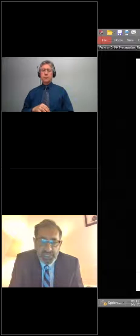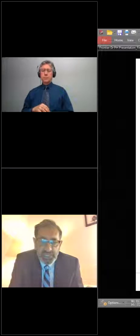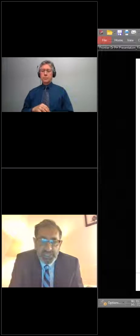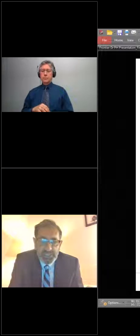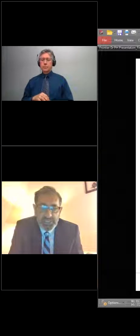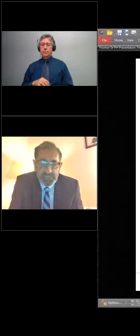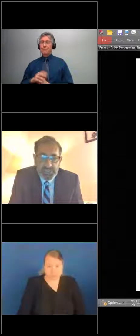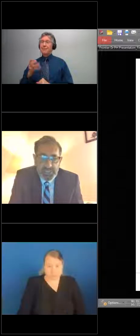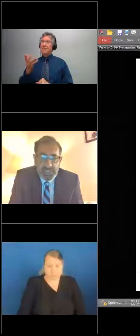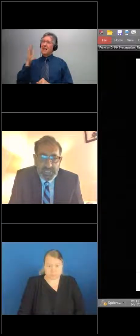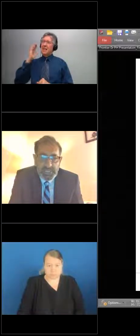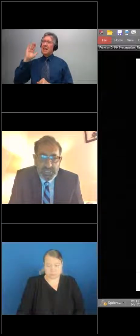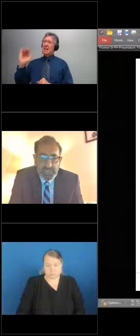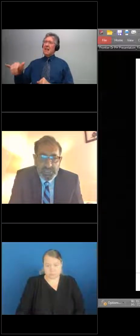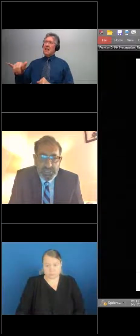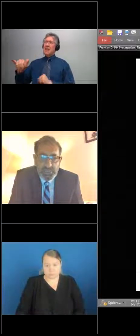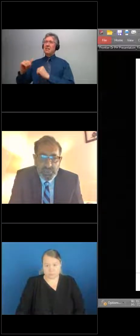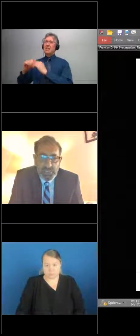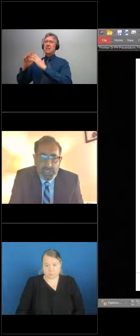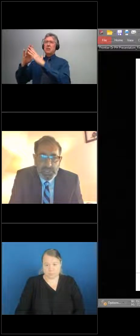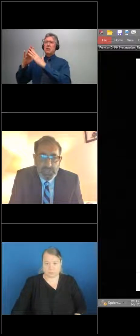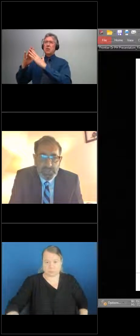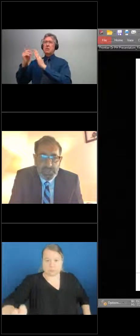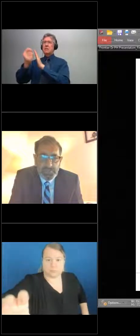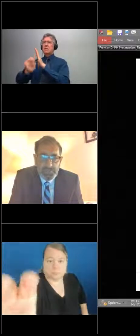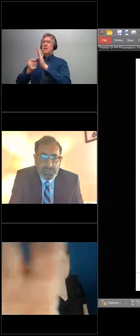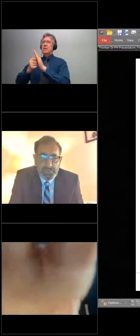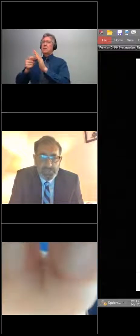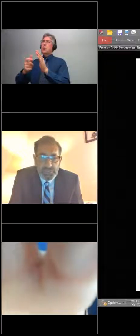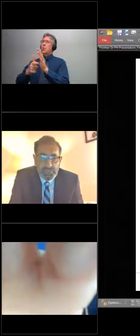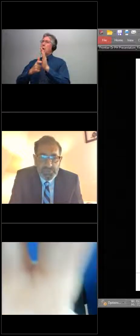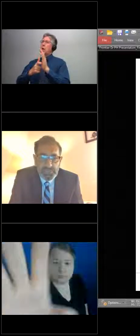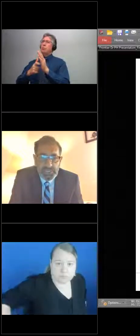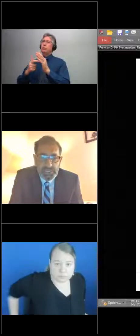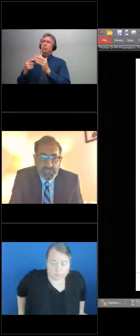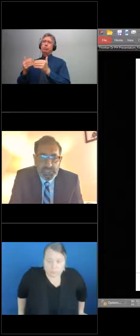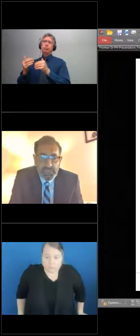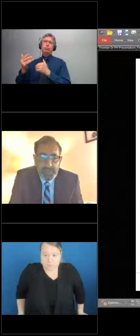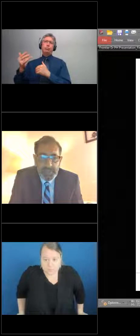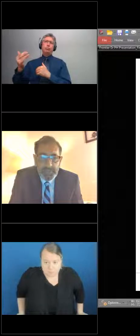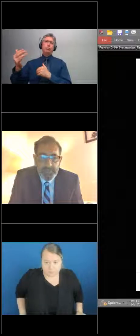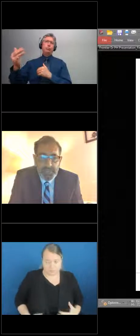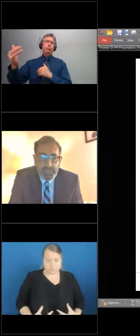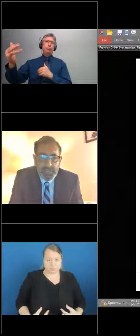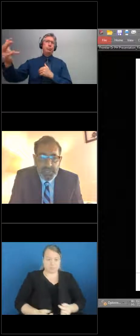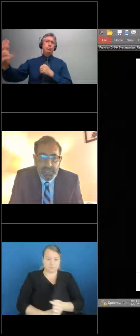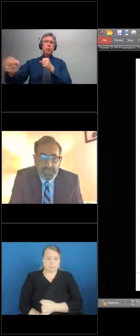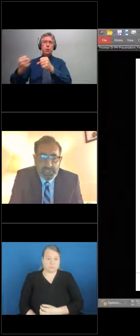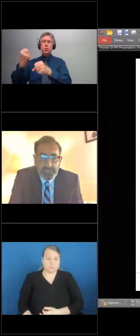phase is likely to take quite a long time as well, probably 2 to 3 years